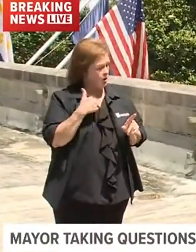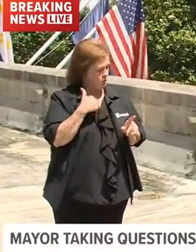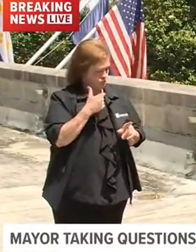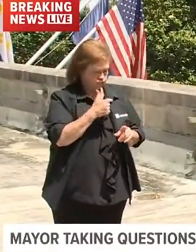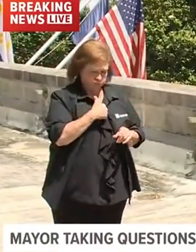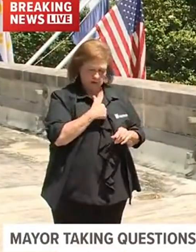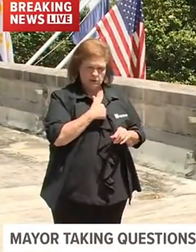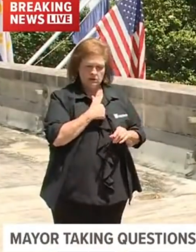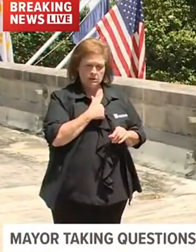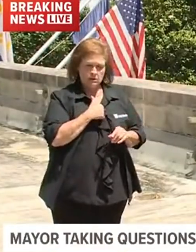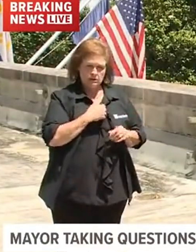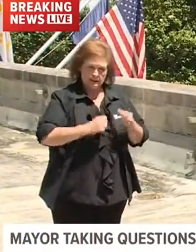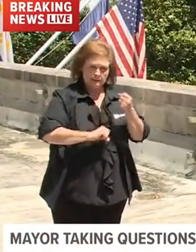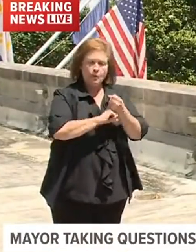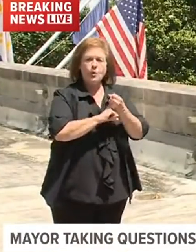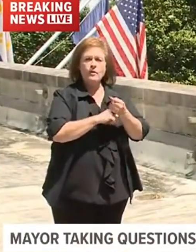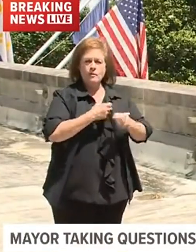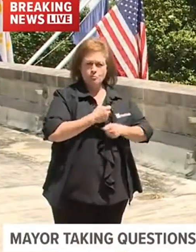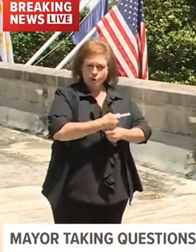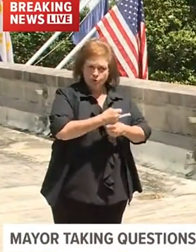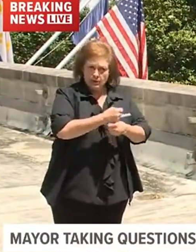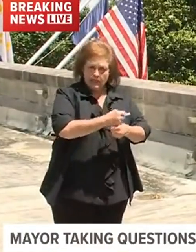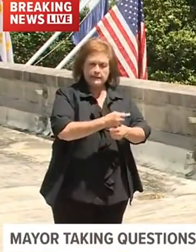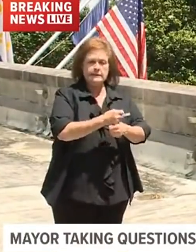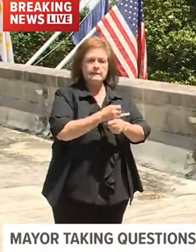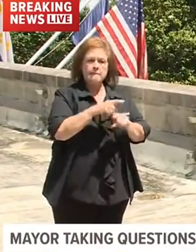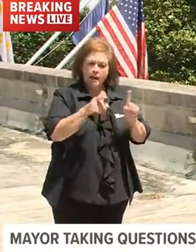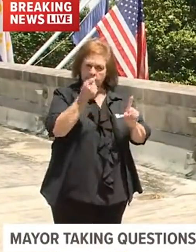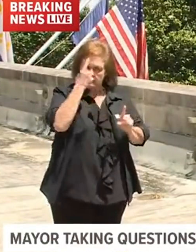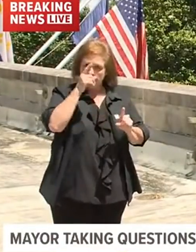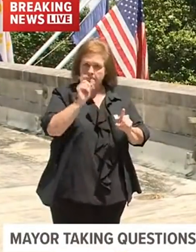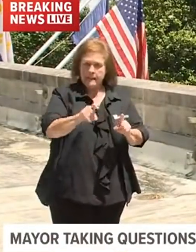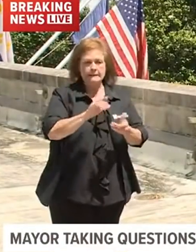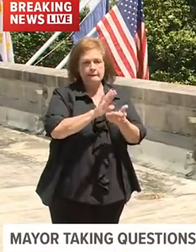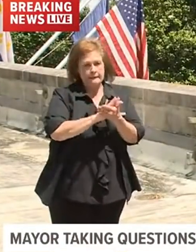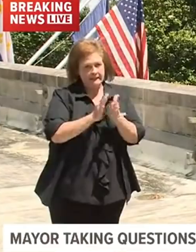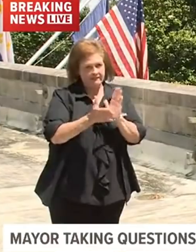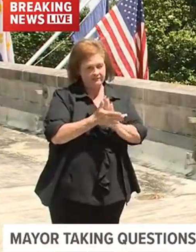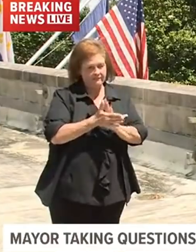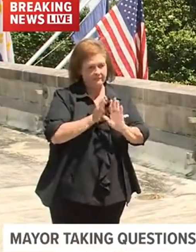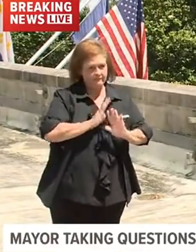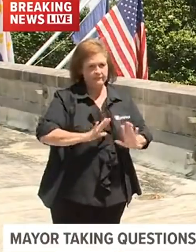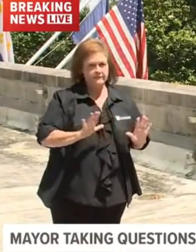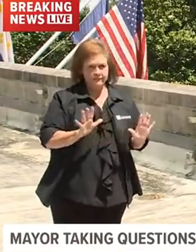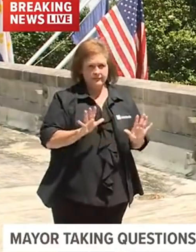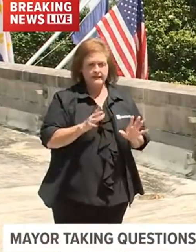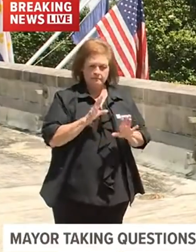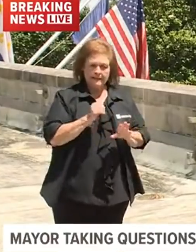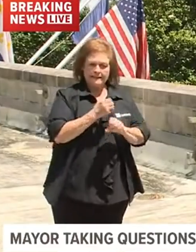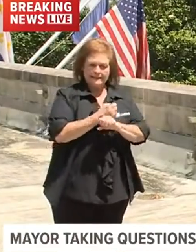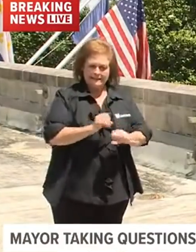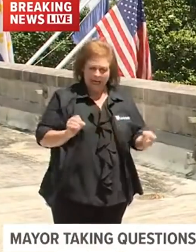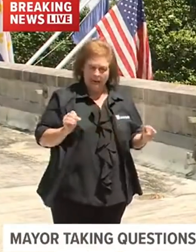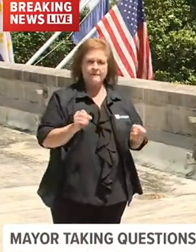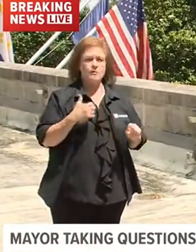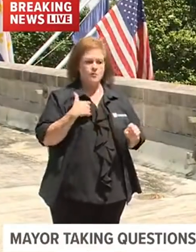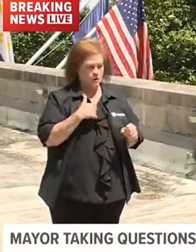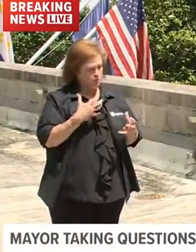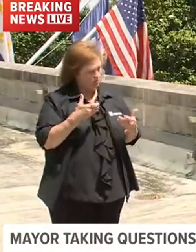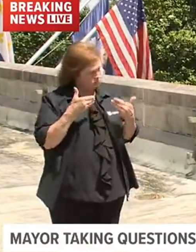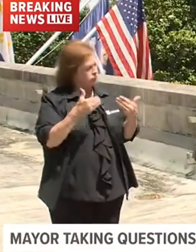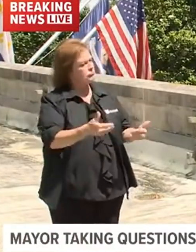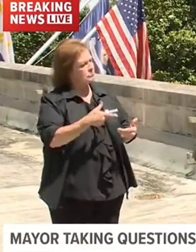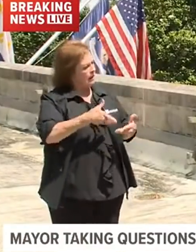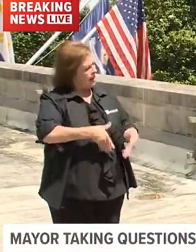side with the protesters in a peaceful manner to ensure safety for everyone and giving them the platform to exercise